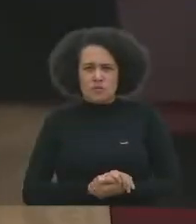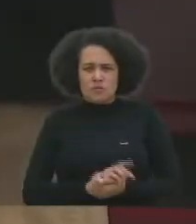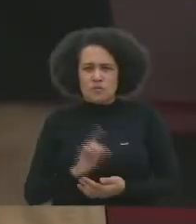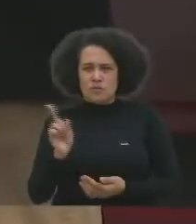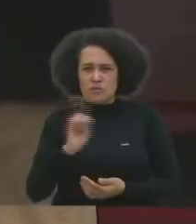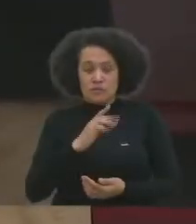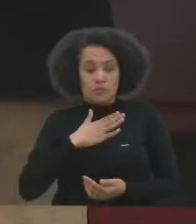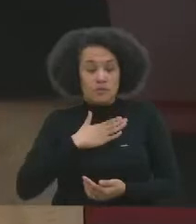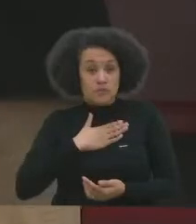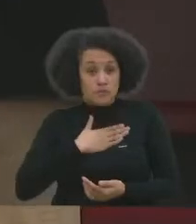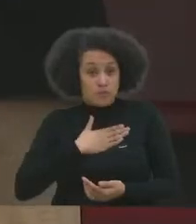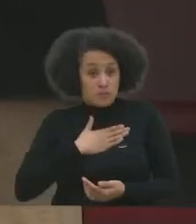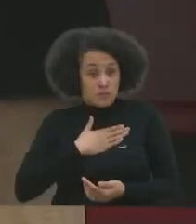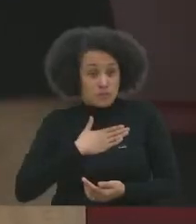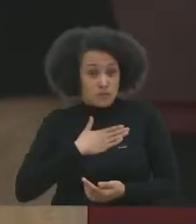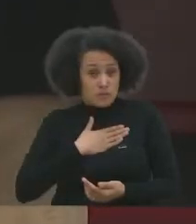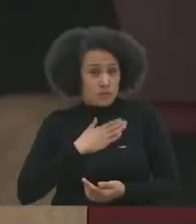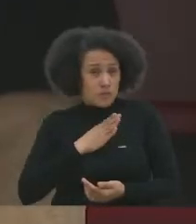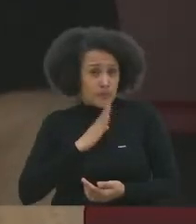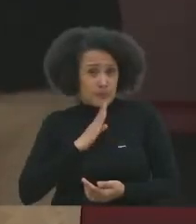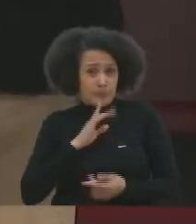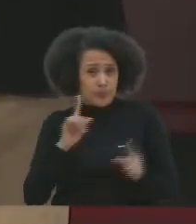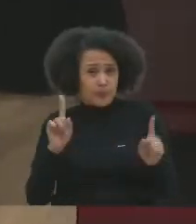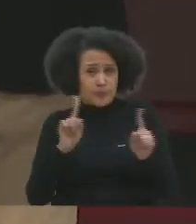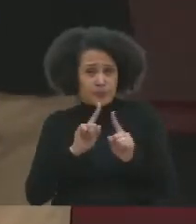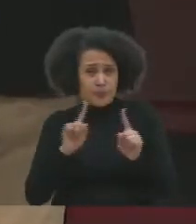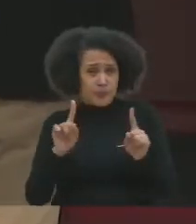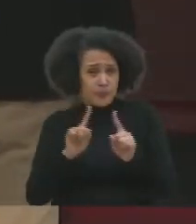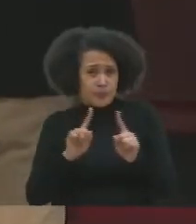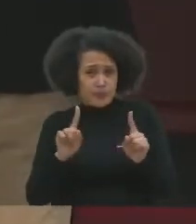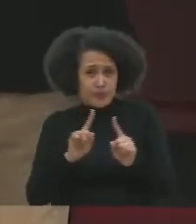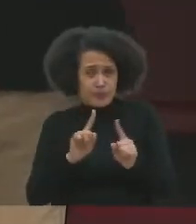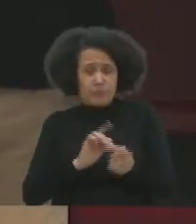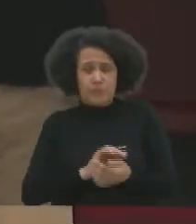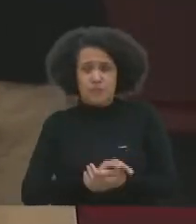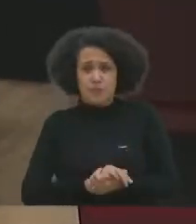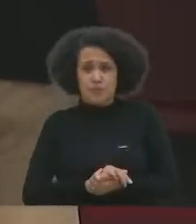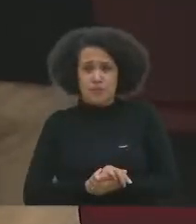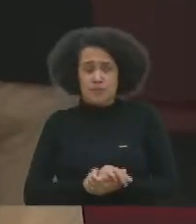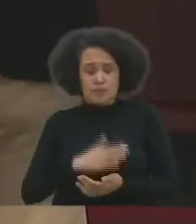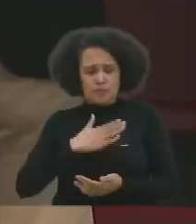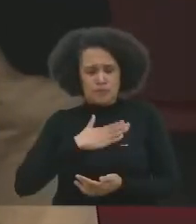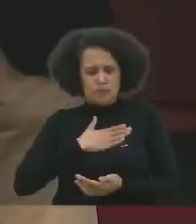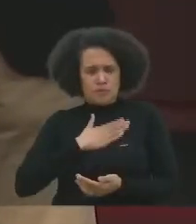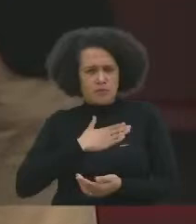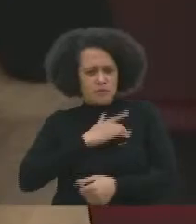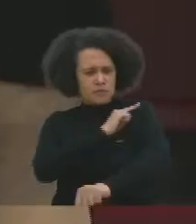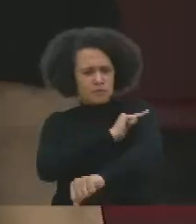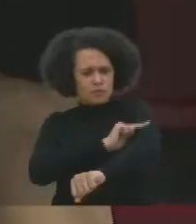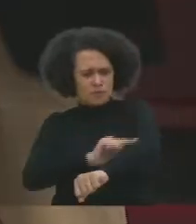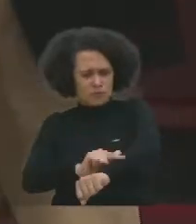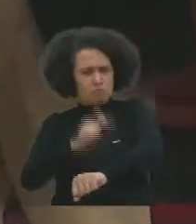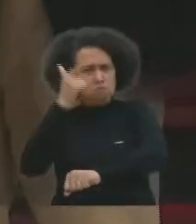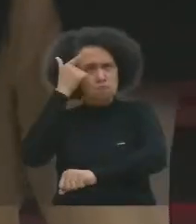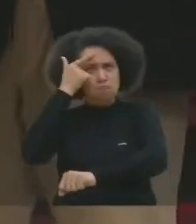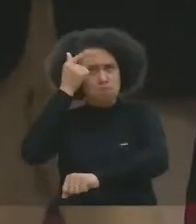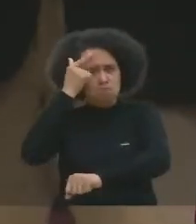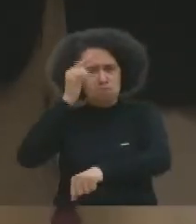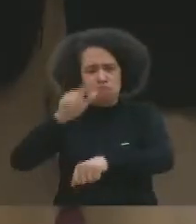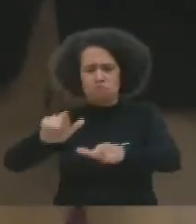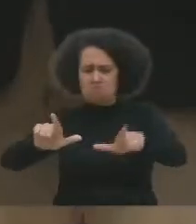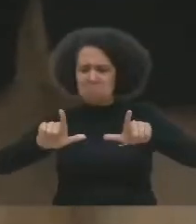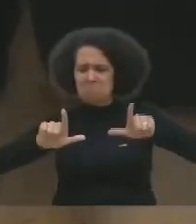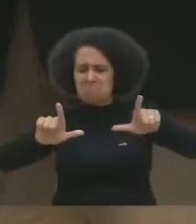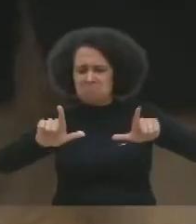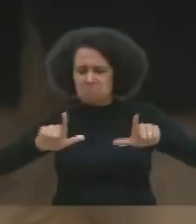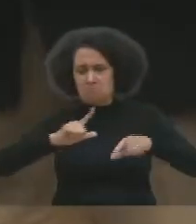meu conhecimento. Or my education, no matter how many degrees I may have. Não é a minha educação acadêmica, não importa quantos diplomas eu